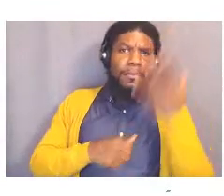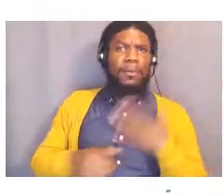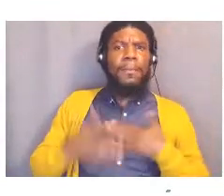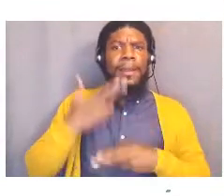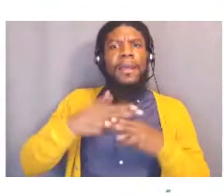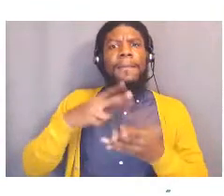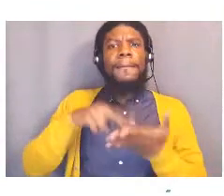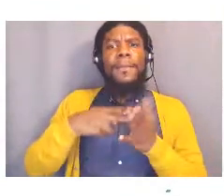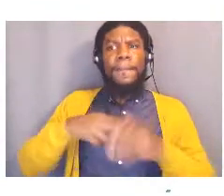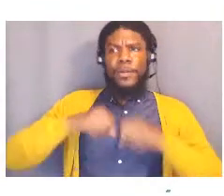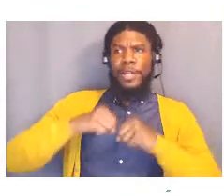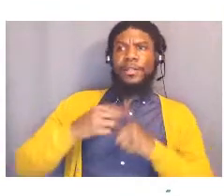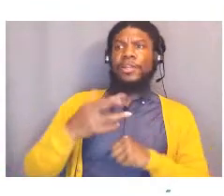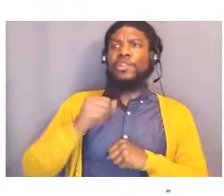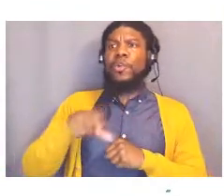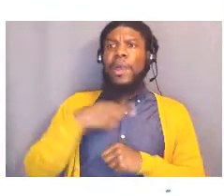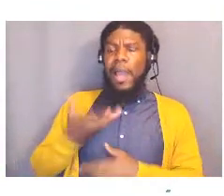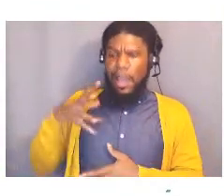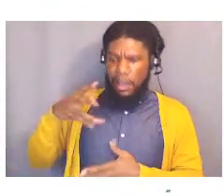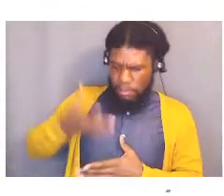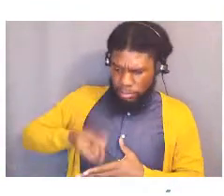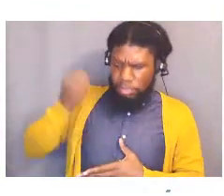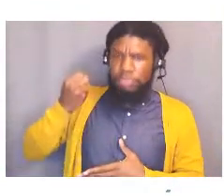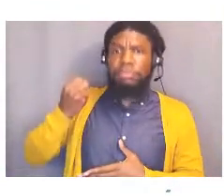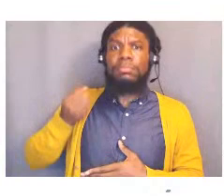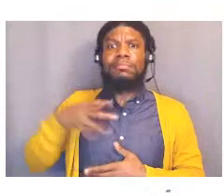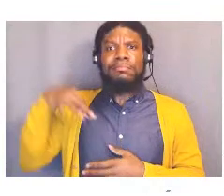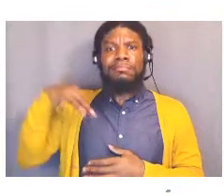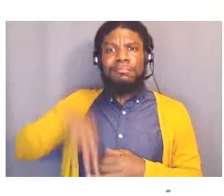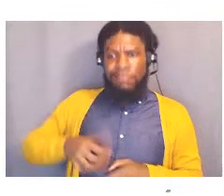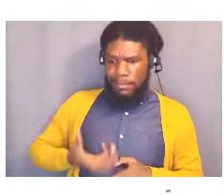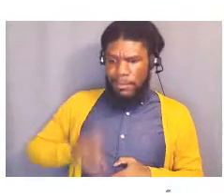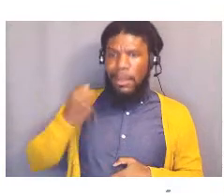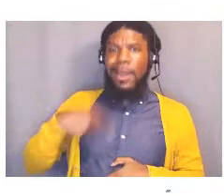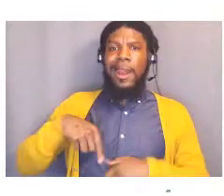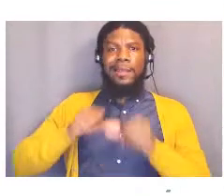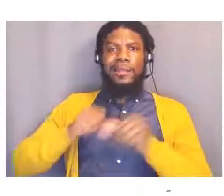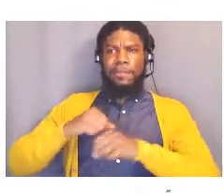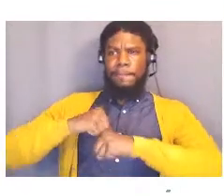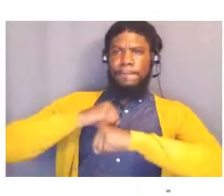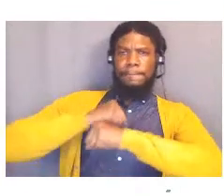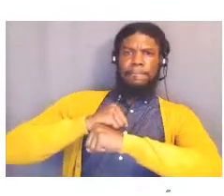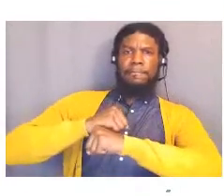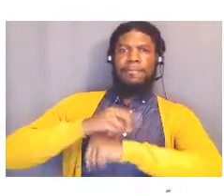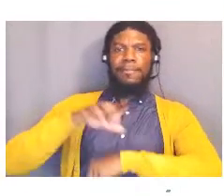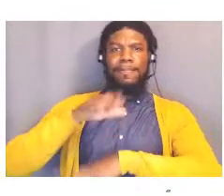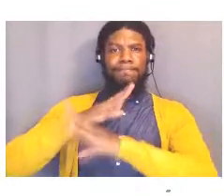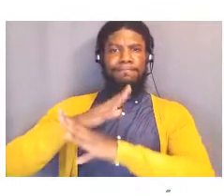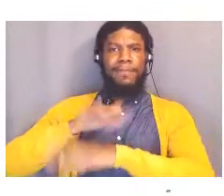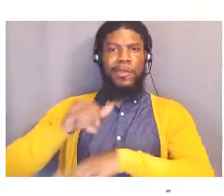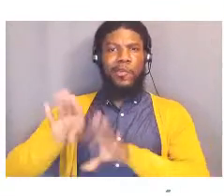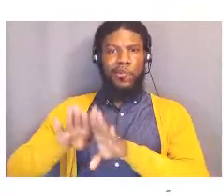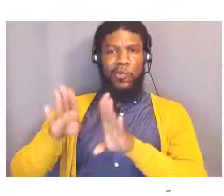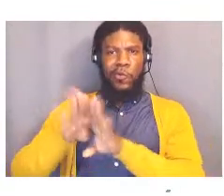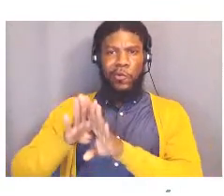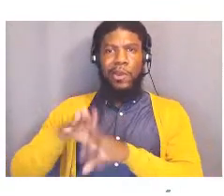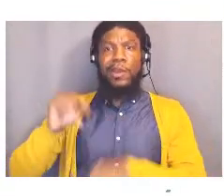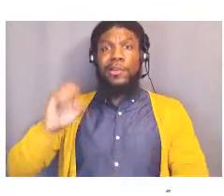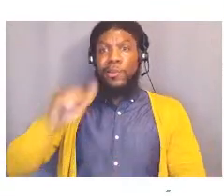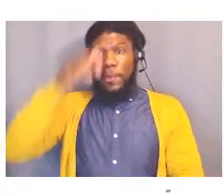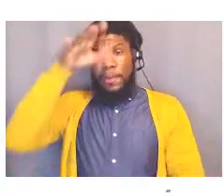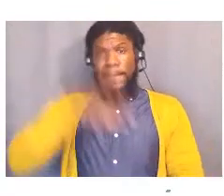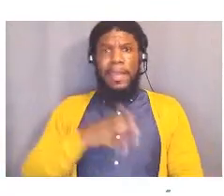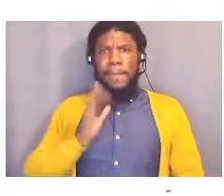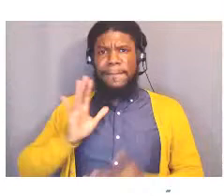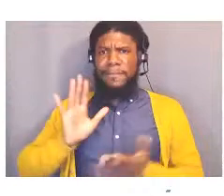spirit place and I kept blocking the door. The overseer gets so mad with me. He pick up a lead weight and he throwed it